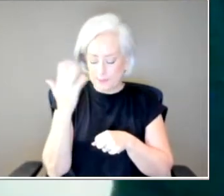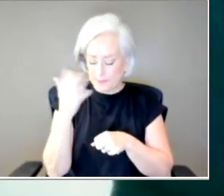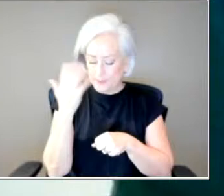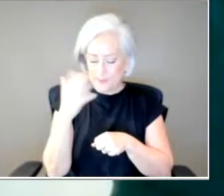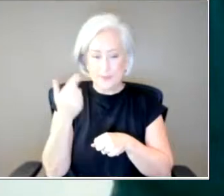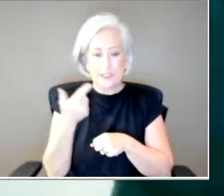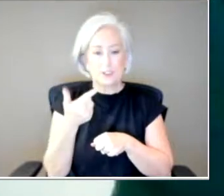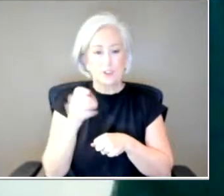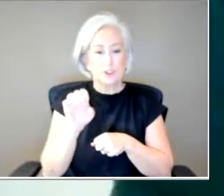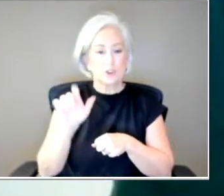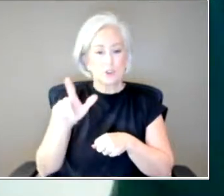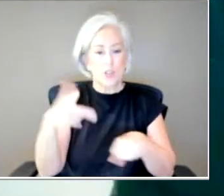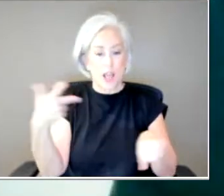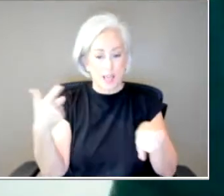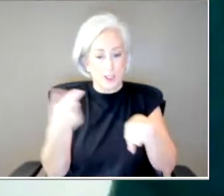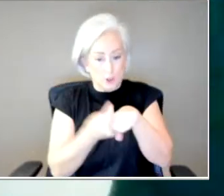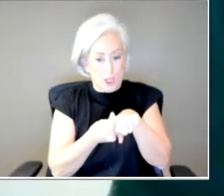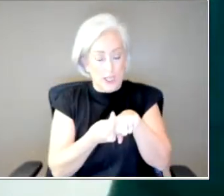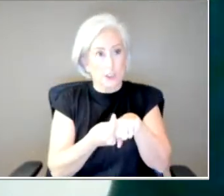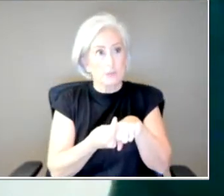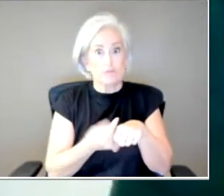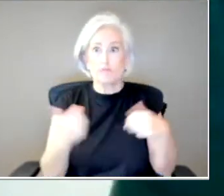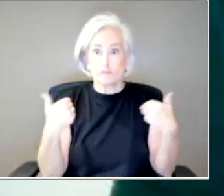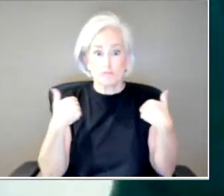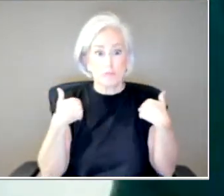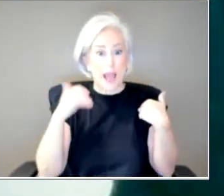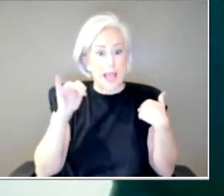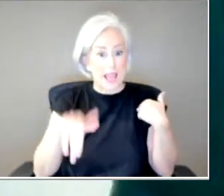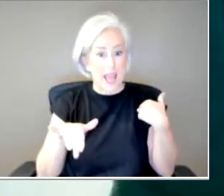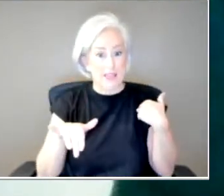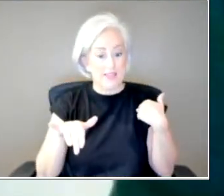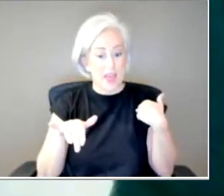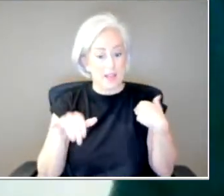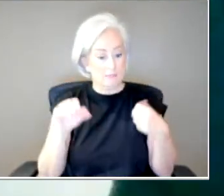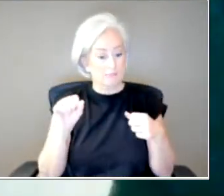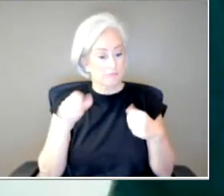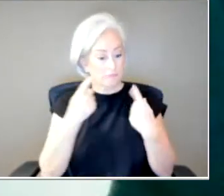gel injections, and that I had that done, and that worked for years.